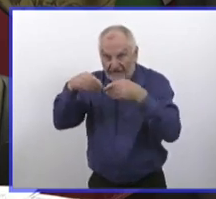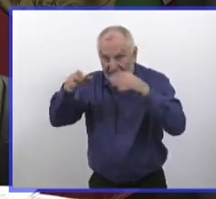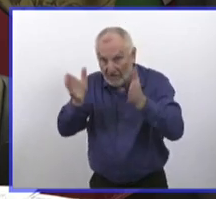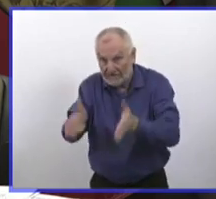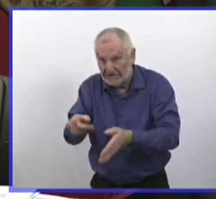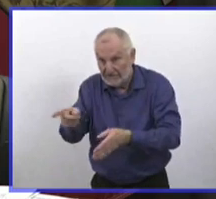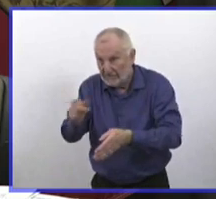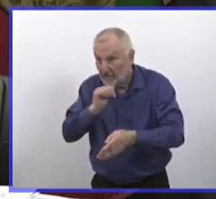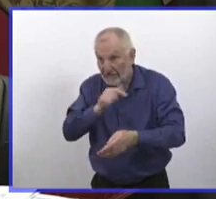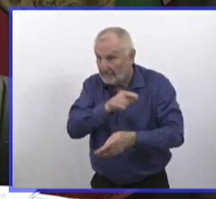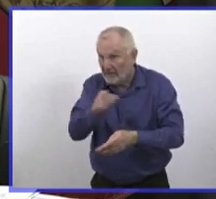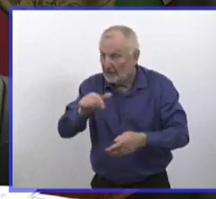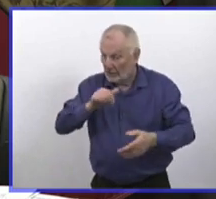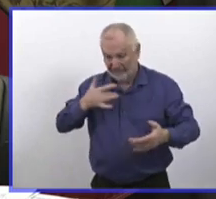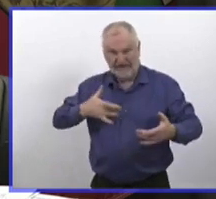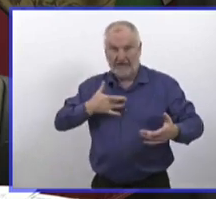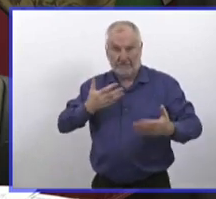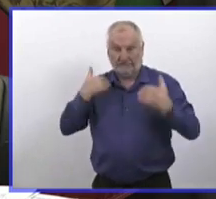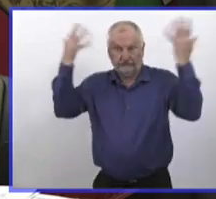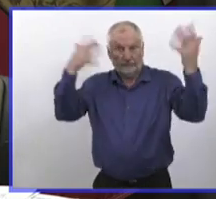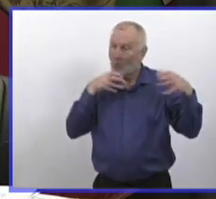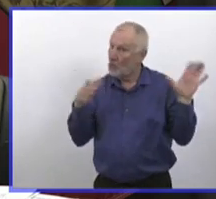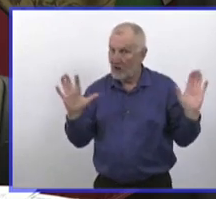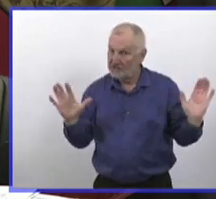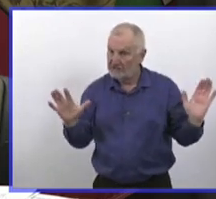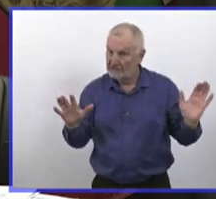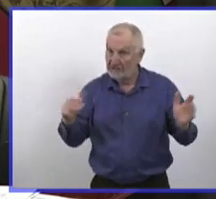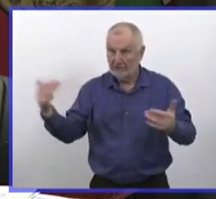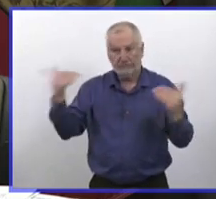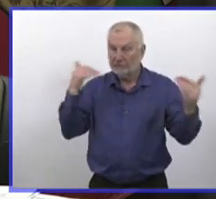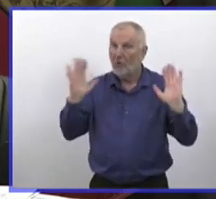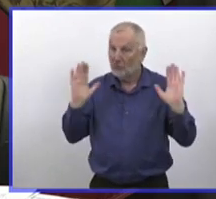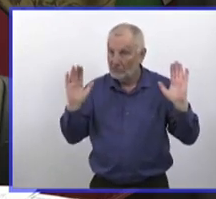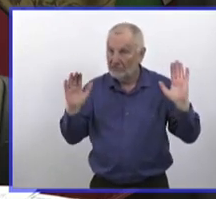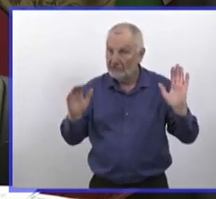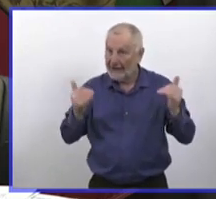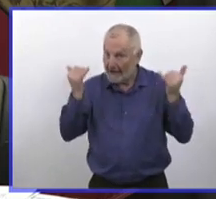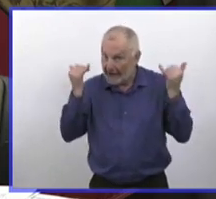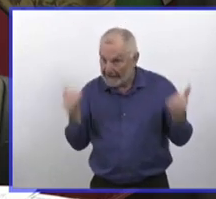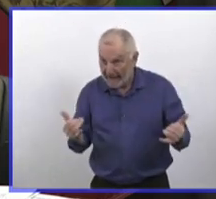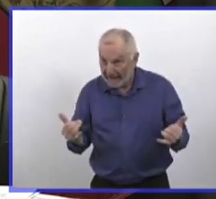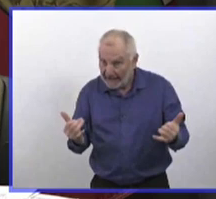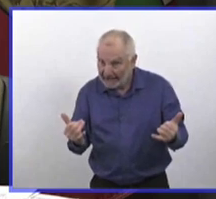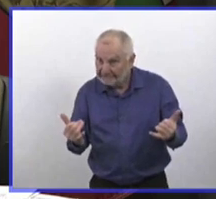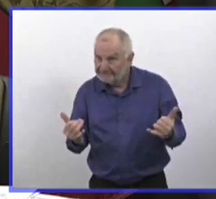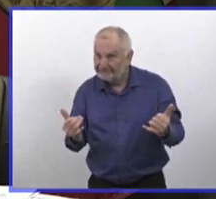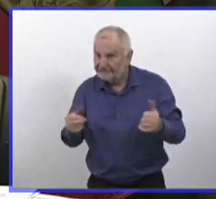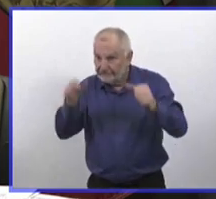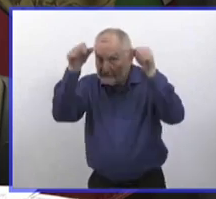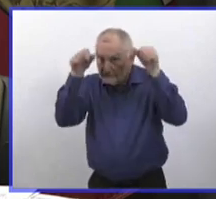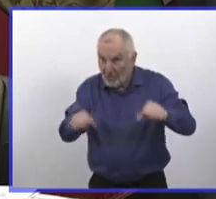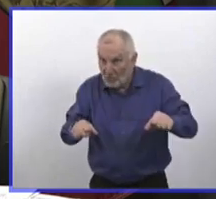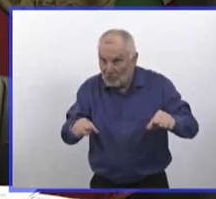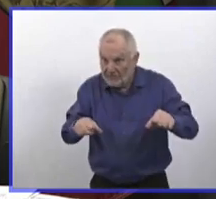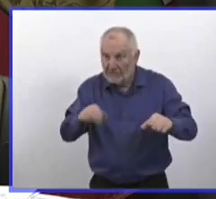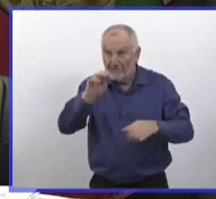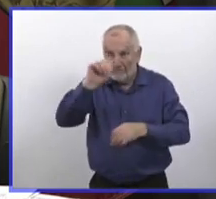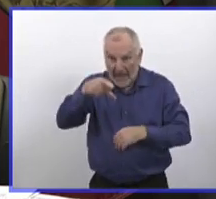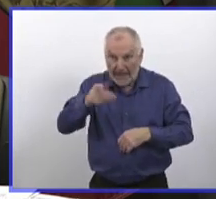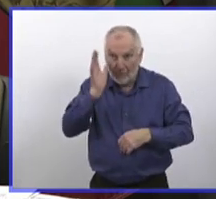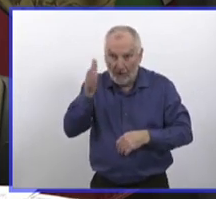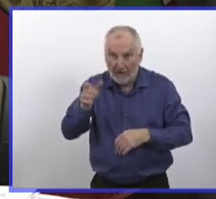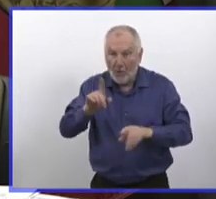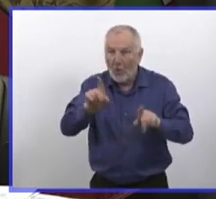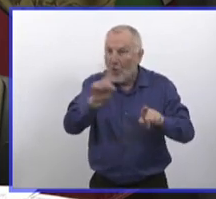we have this map that will be published later on today. And Manitobans will see that some clinics and pharmacists are green and some